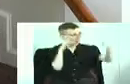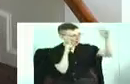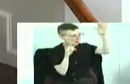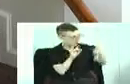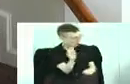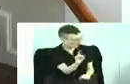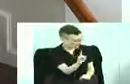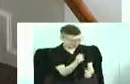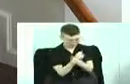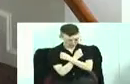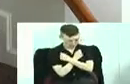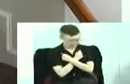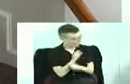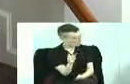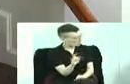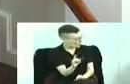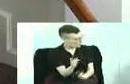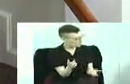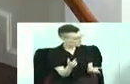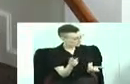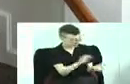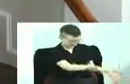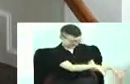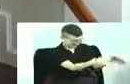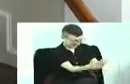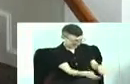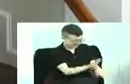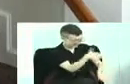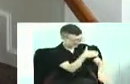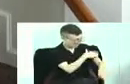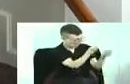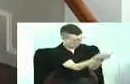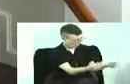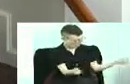Where are the tears wiped away? Where is it that death no longer has power?